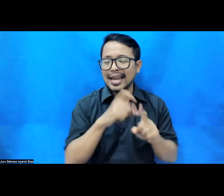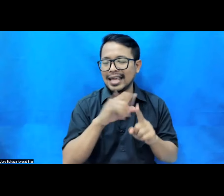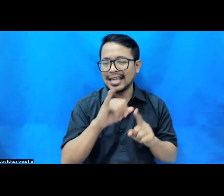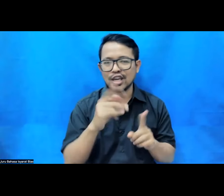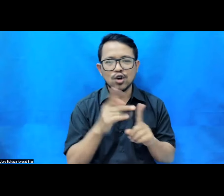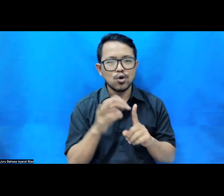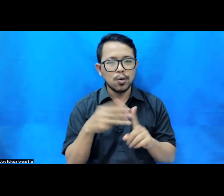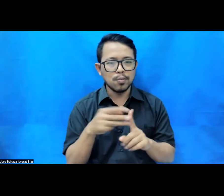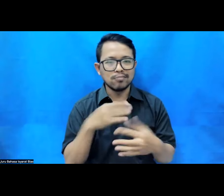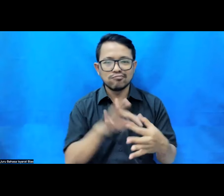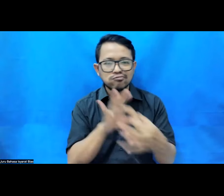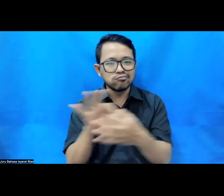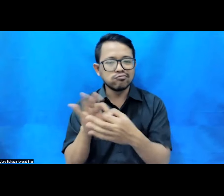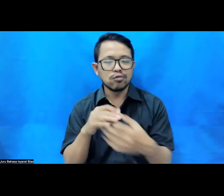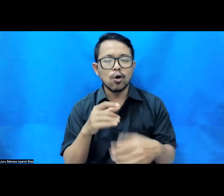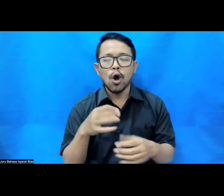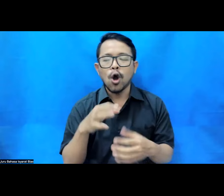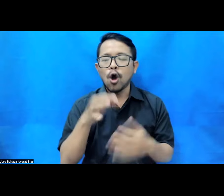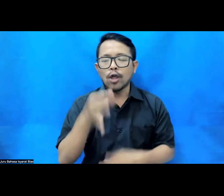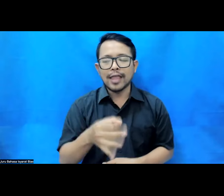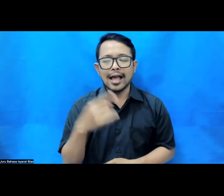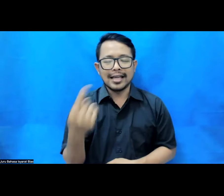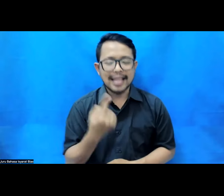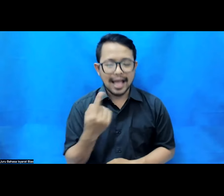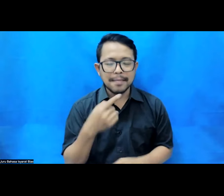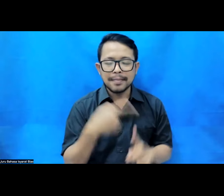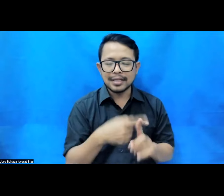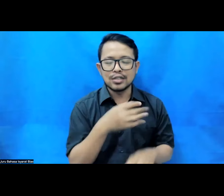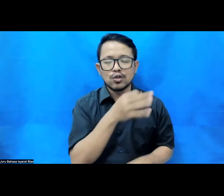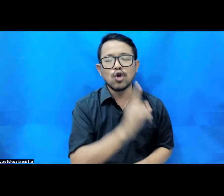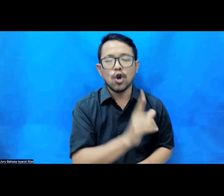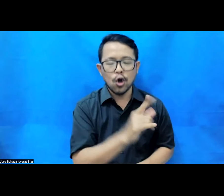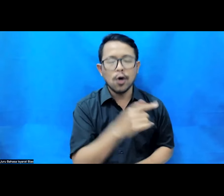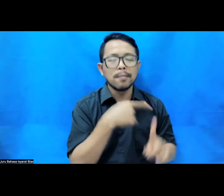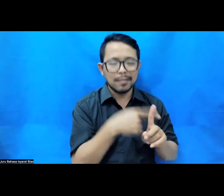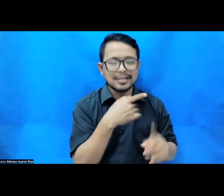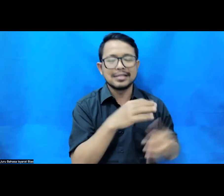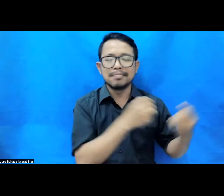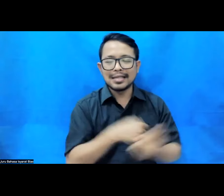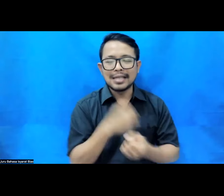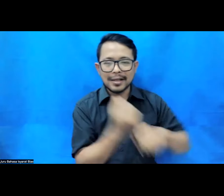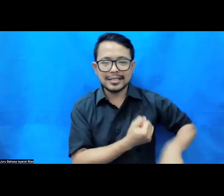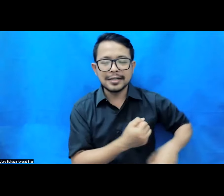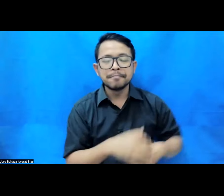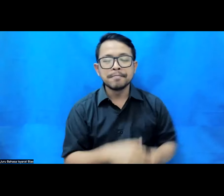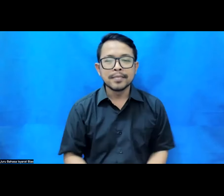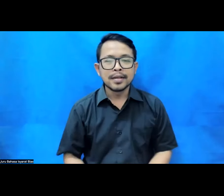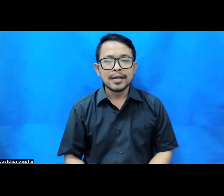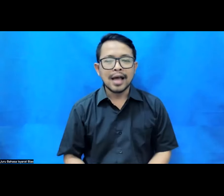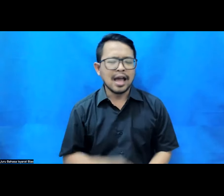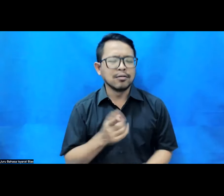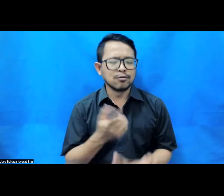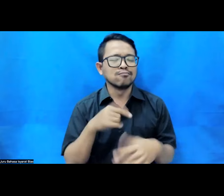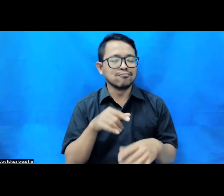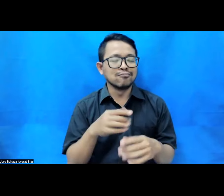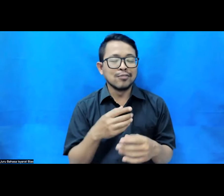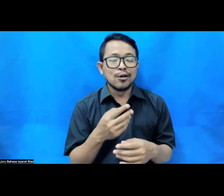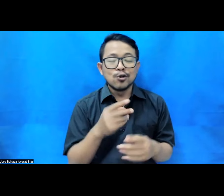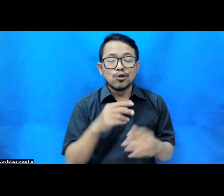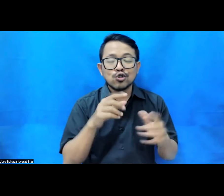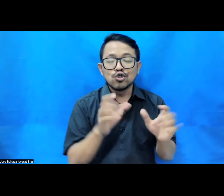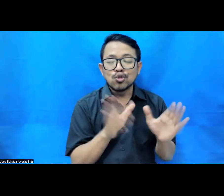Kita and the cities of Solo and Banjarmasin. This has allowed us to bring these 2 sub-programmes into close alignment to